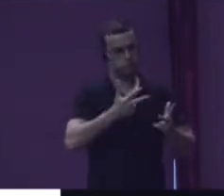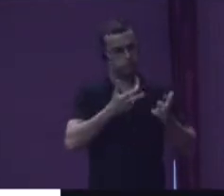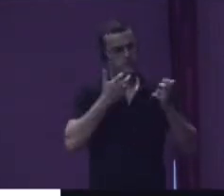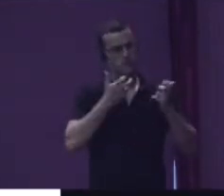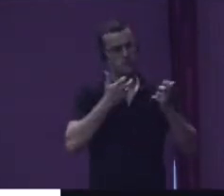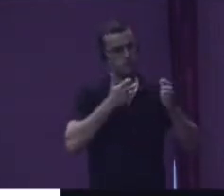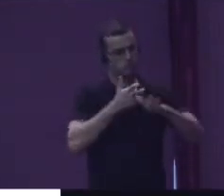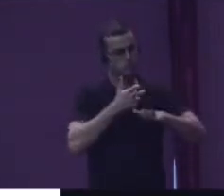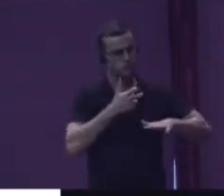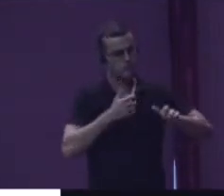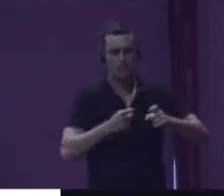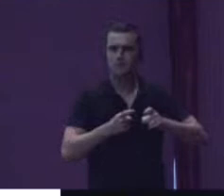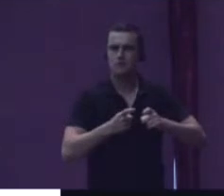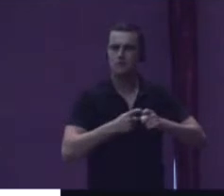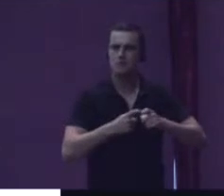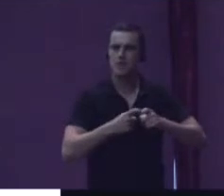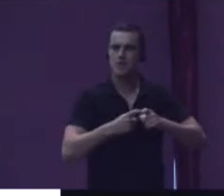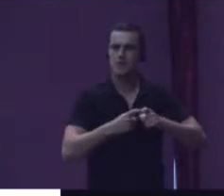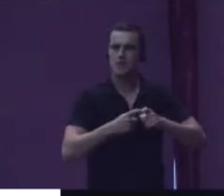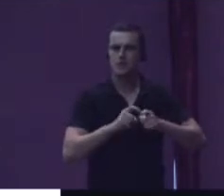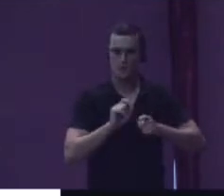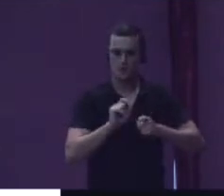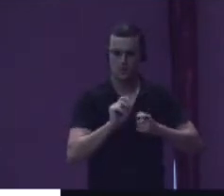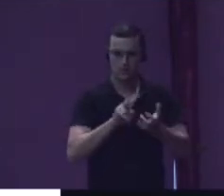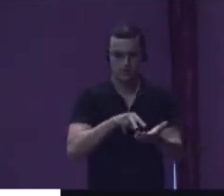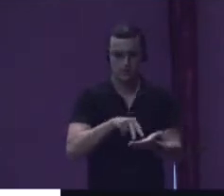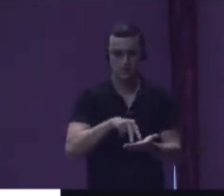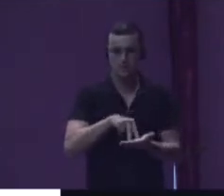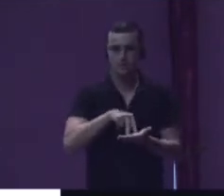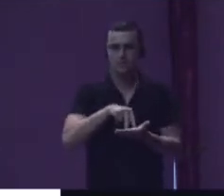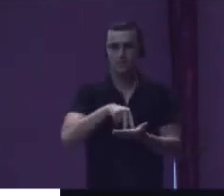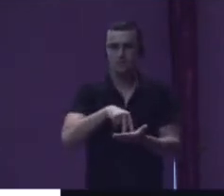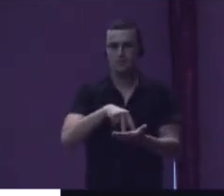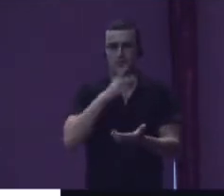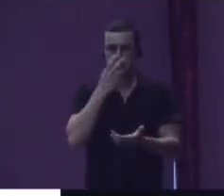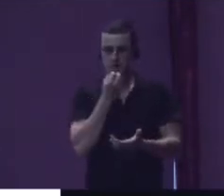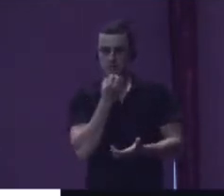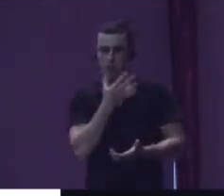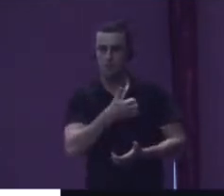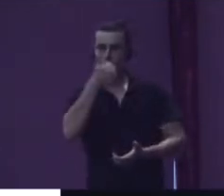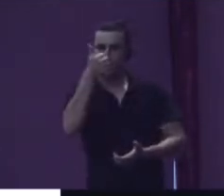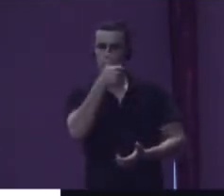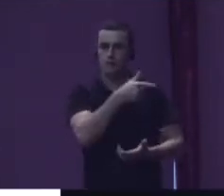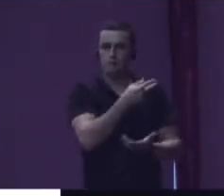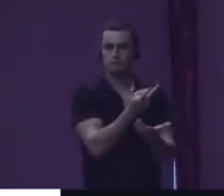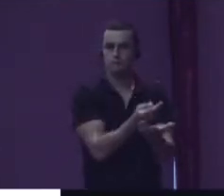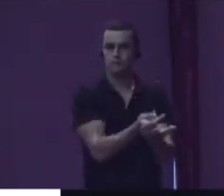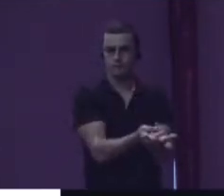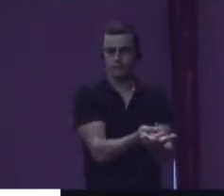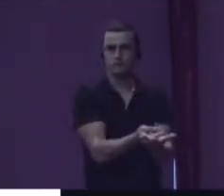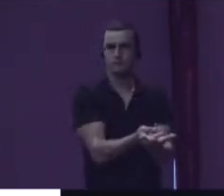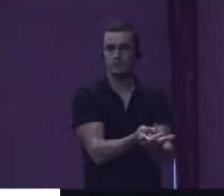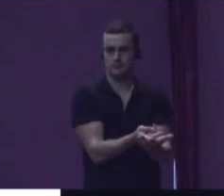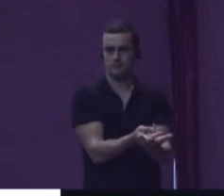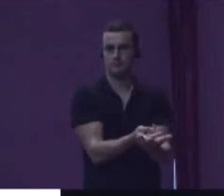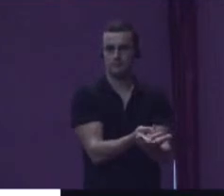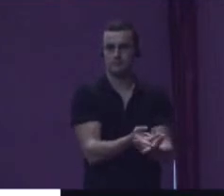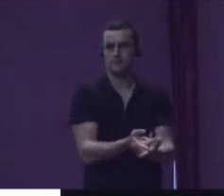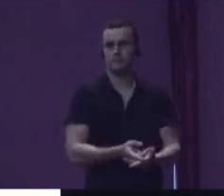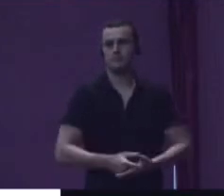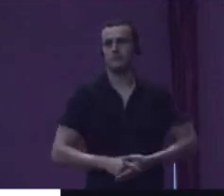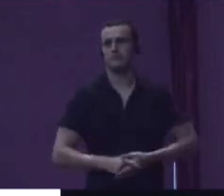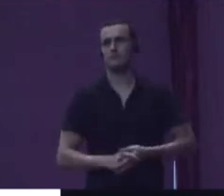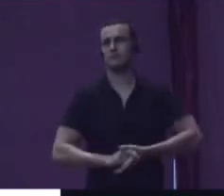has advantages. And so after, telling them they must use